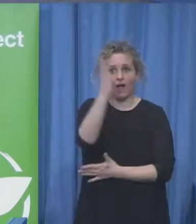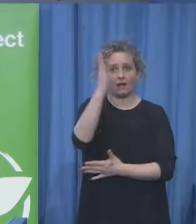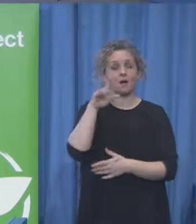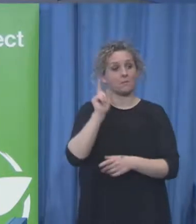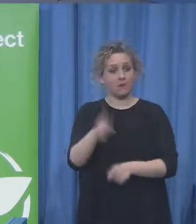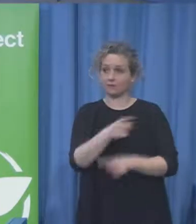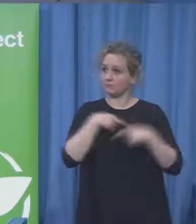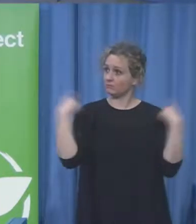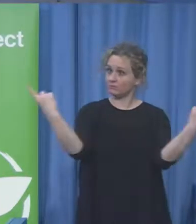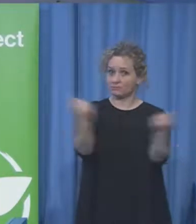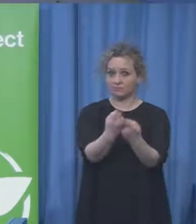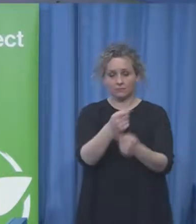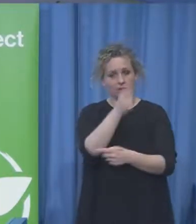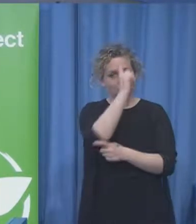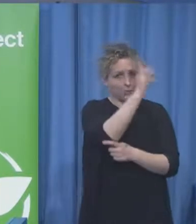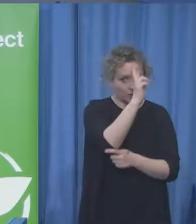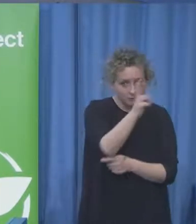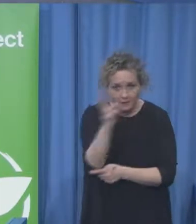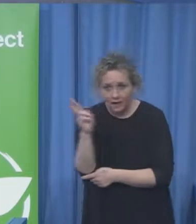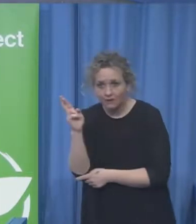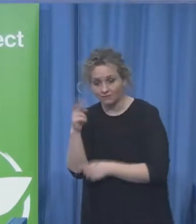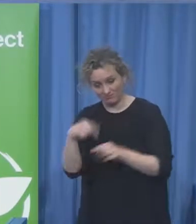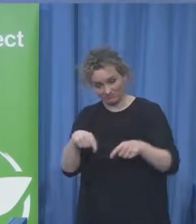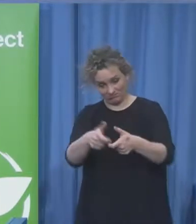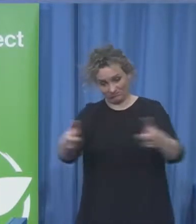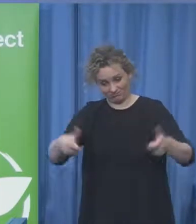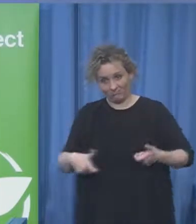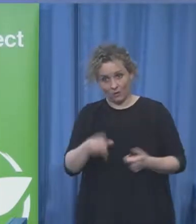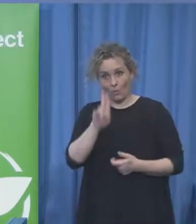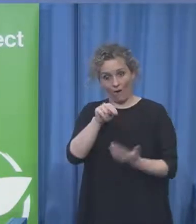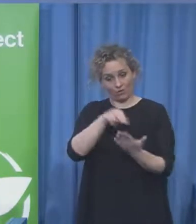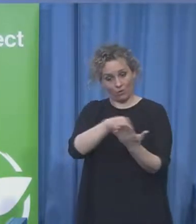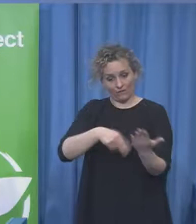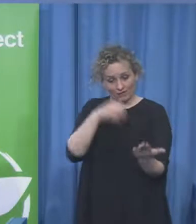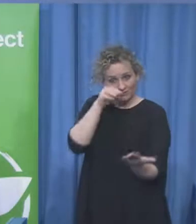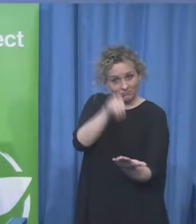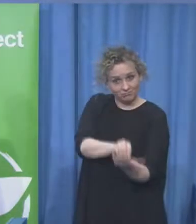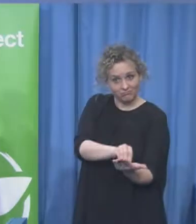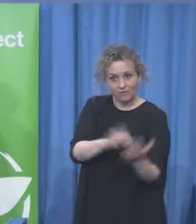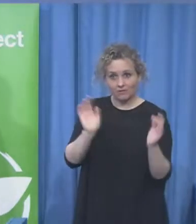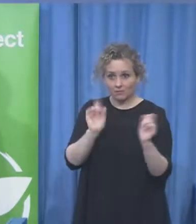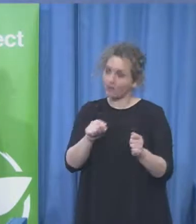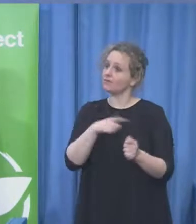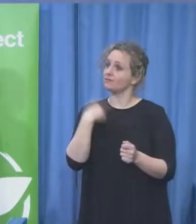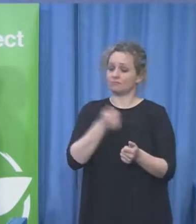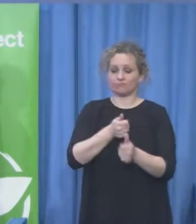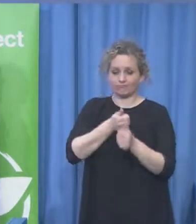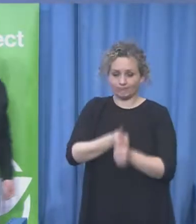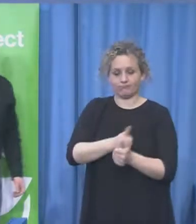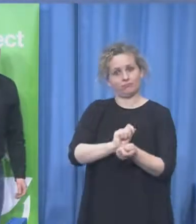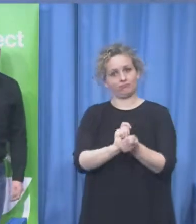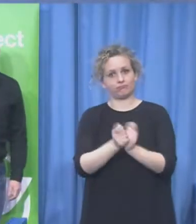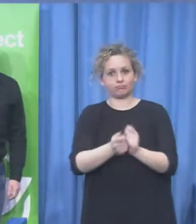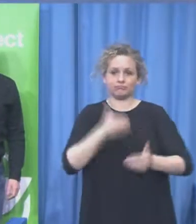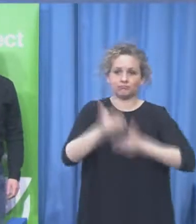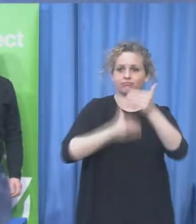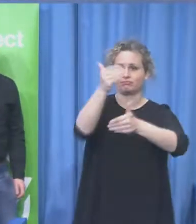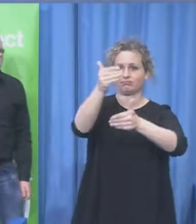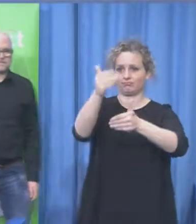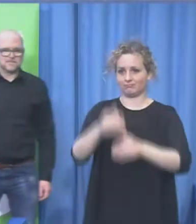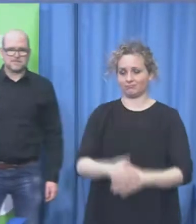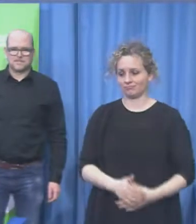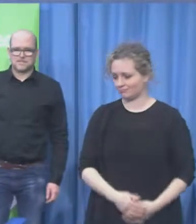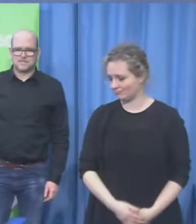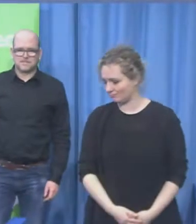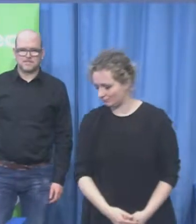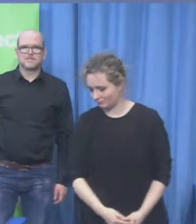Thank you, George, for reminding us of such a range of issues that has been covered over the last 3 days of the conference. Since we would also like to hear the perspective